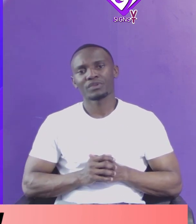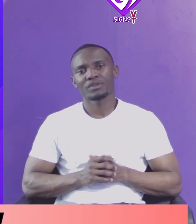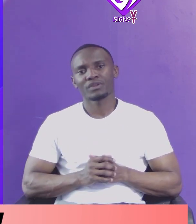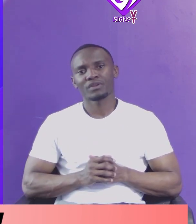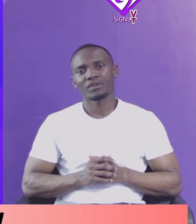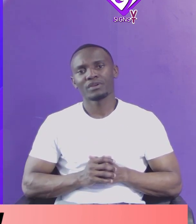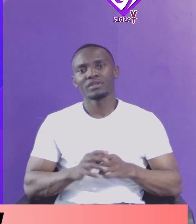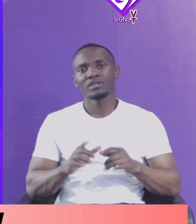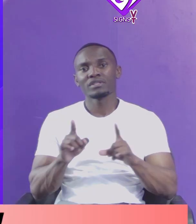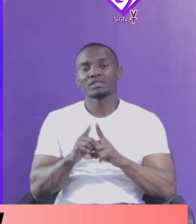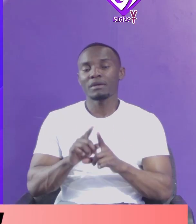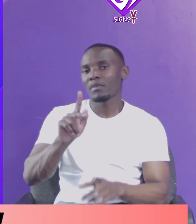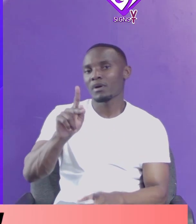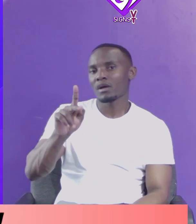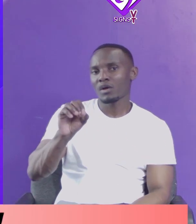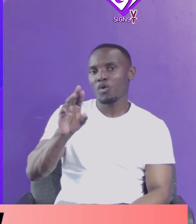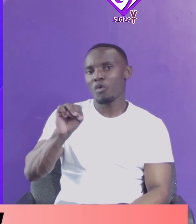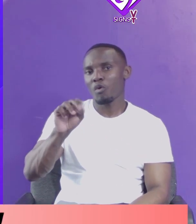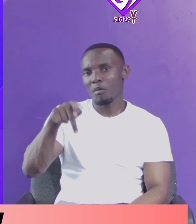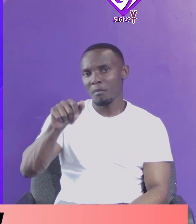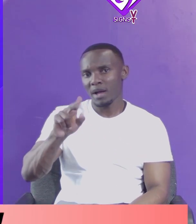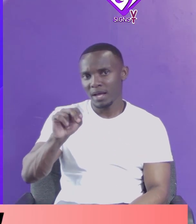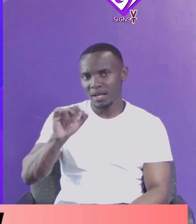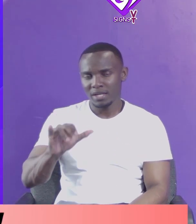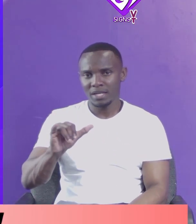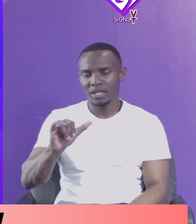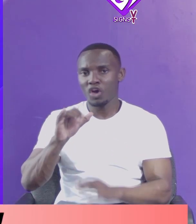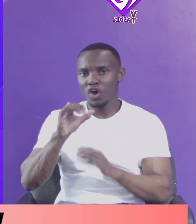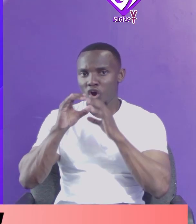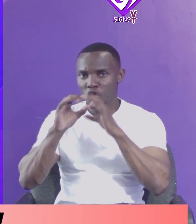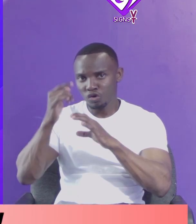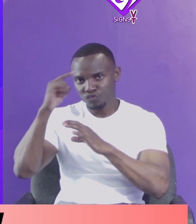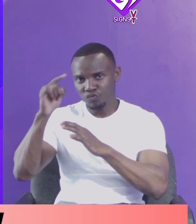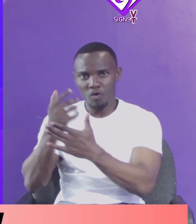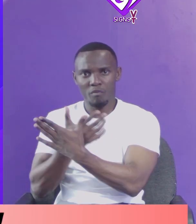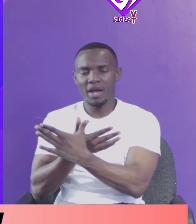Vincent Kompany said at the end of the game, his post-match analysis, he mentioned the fact that